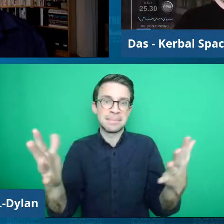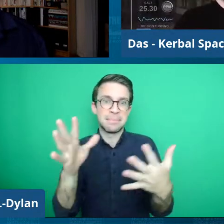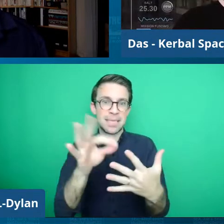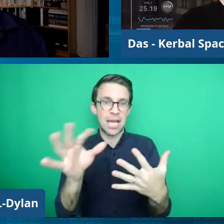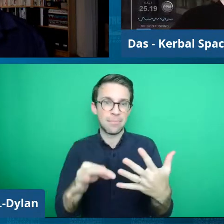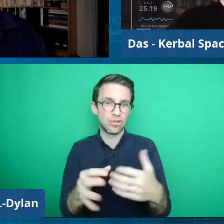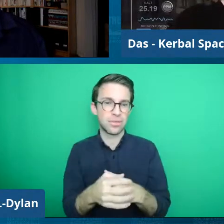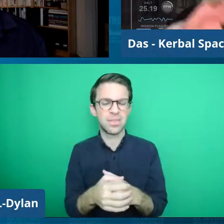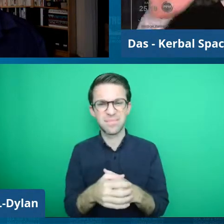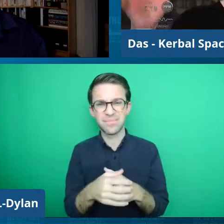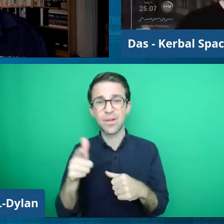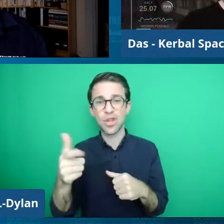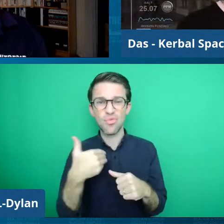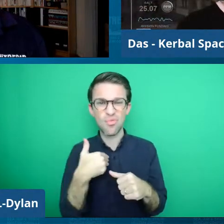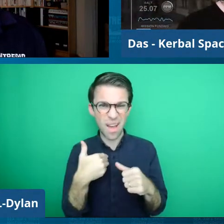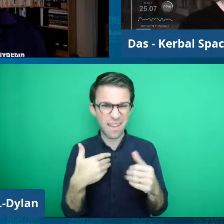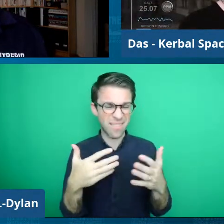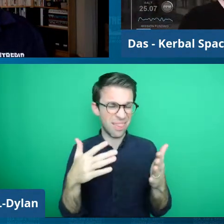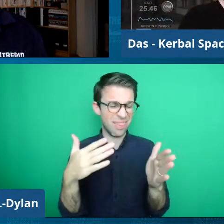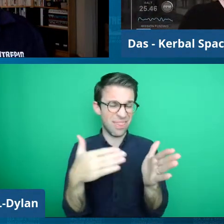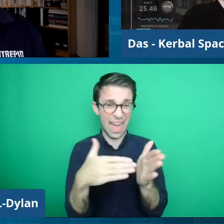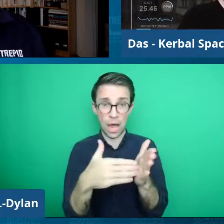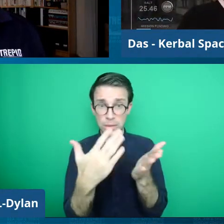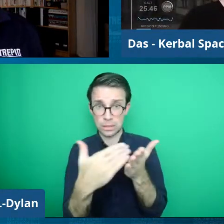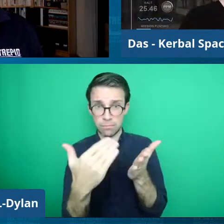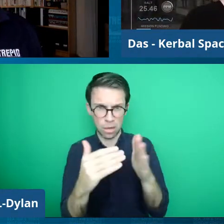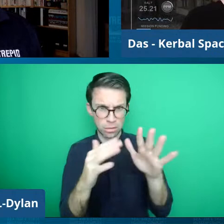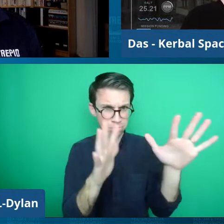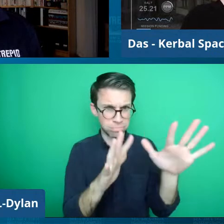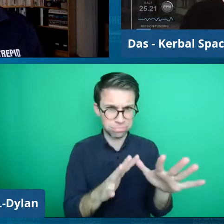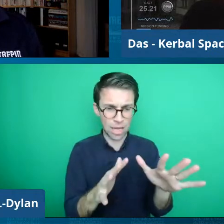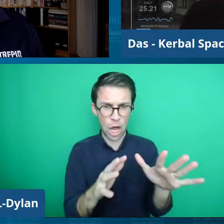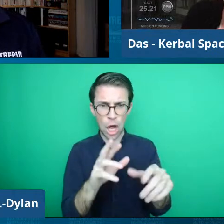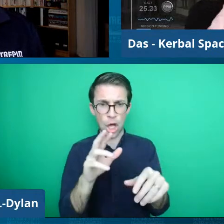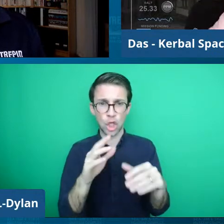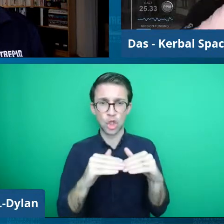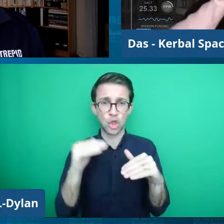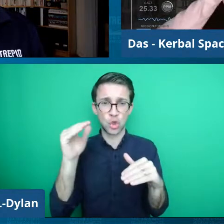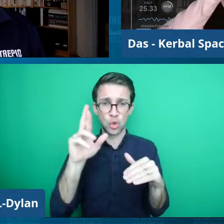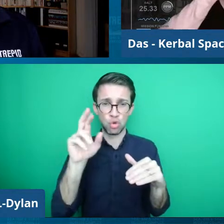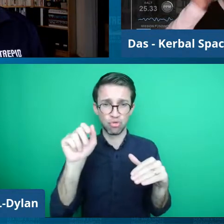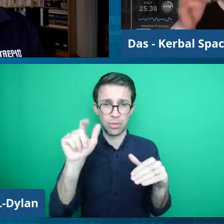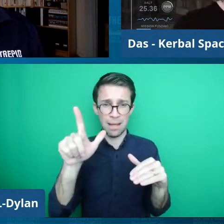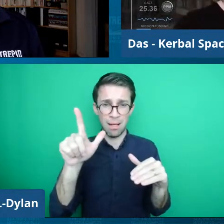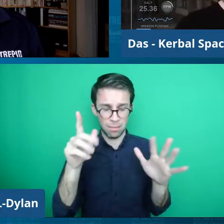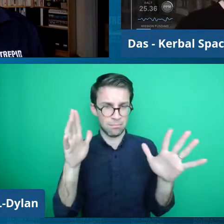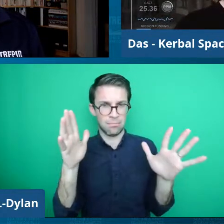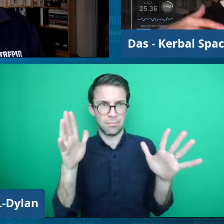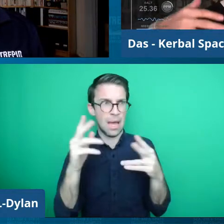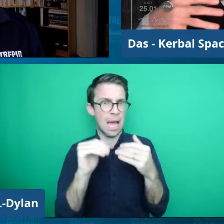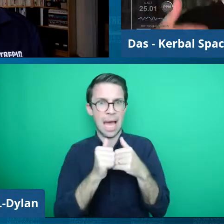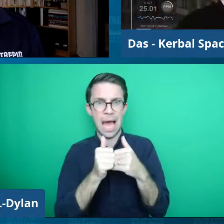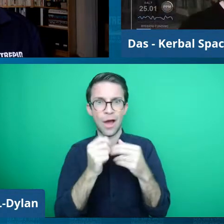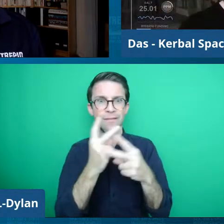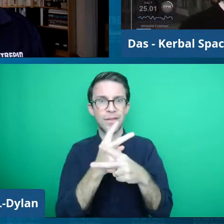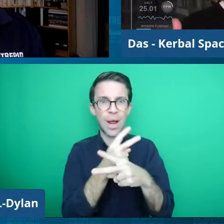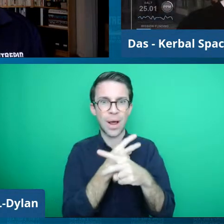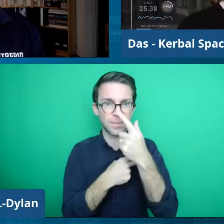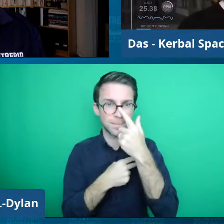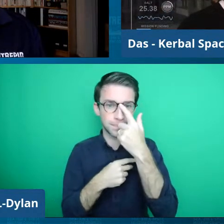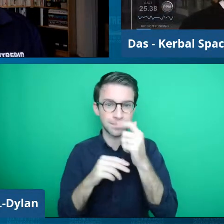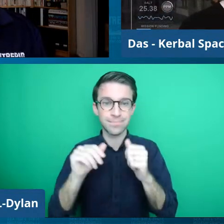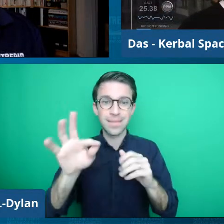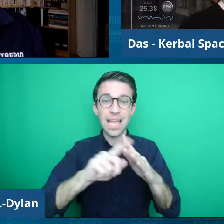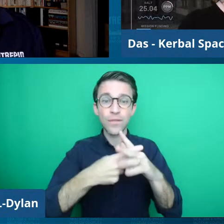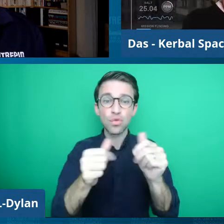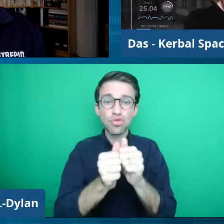these mods, all these extra parts, you have thousands of parts to choose from, all these realistic things, it can be like, wow, how am I ever going to figure this out? If you just start with the